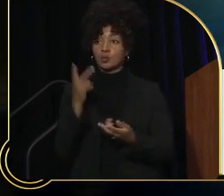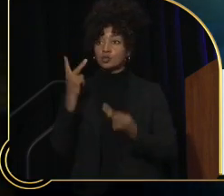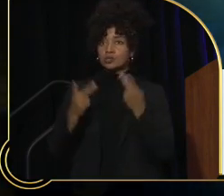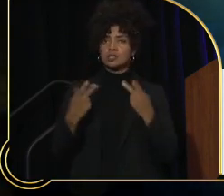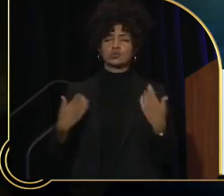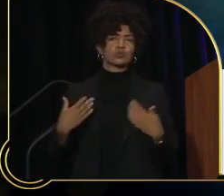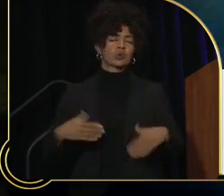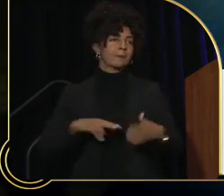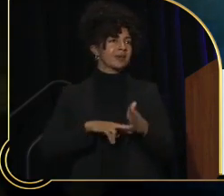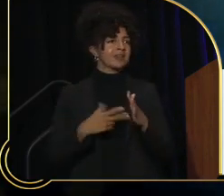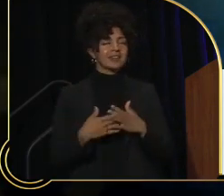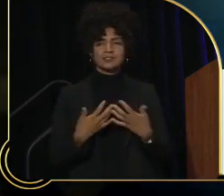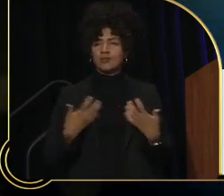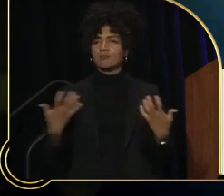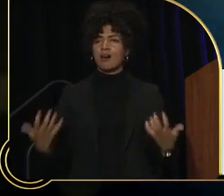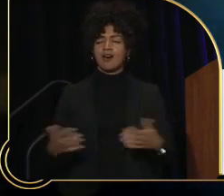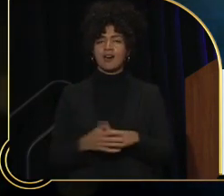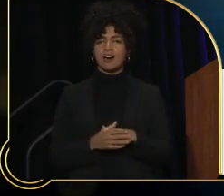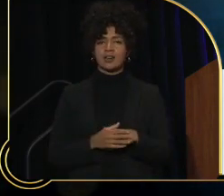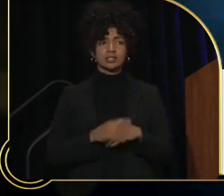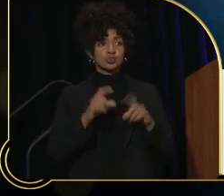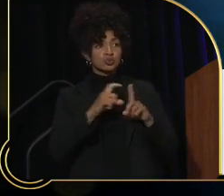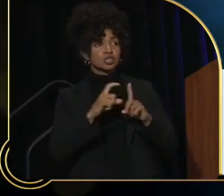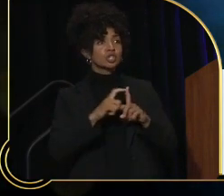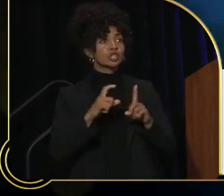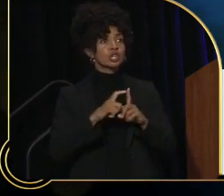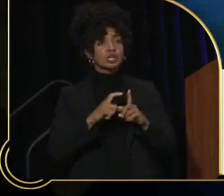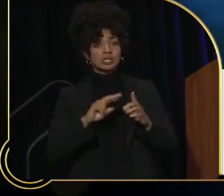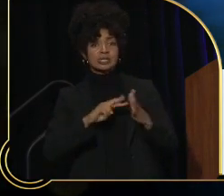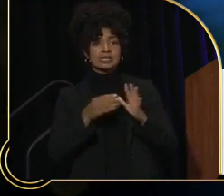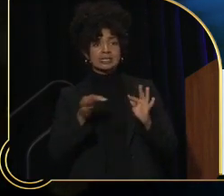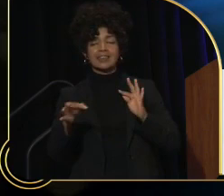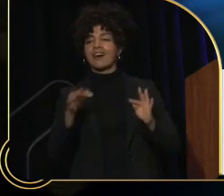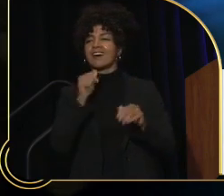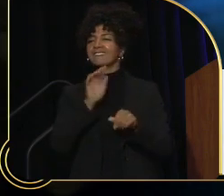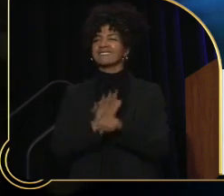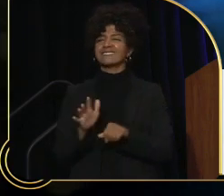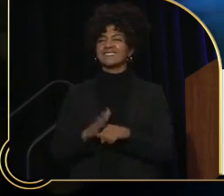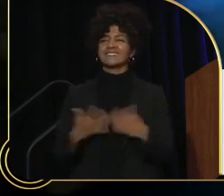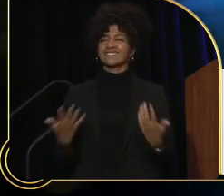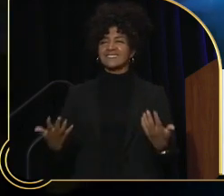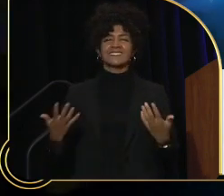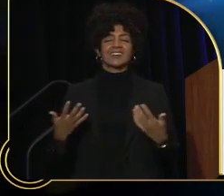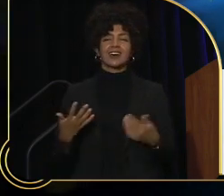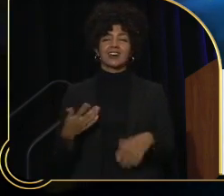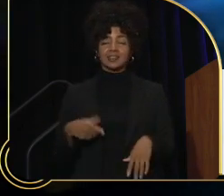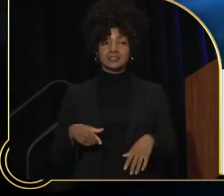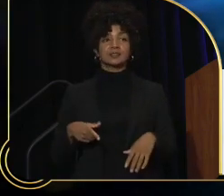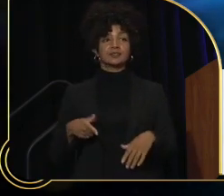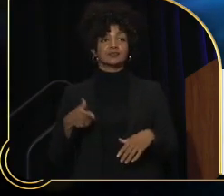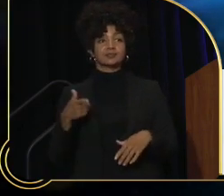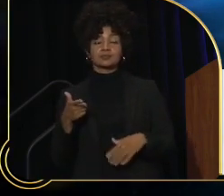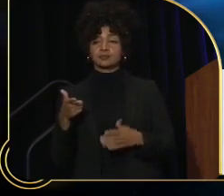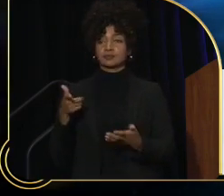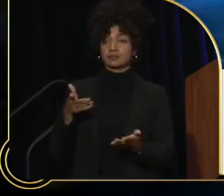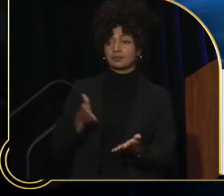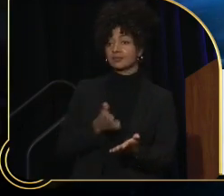no words to hold the meaning. It's better day by